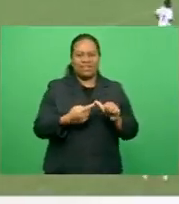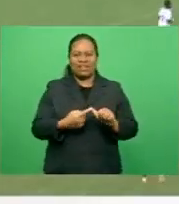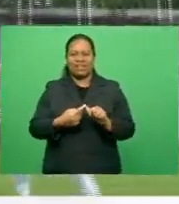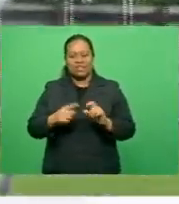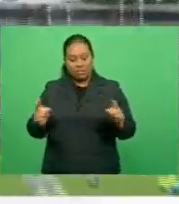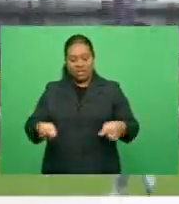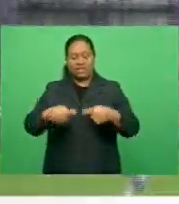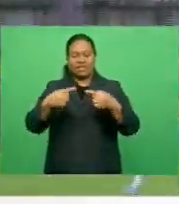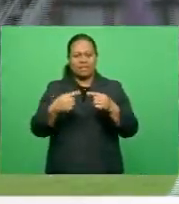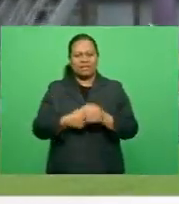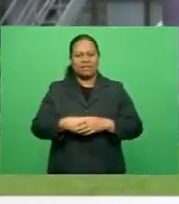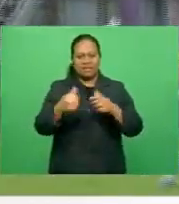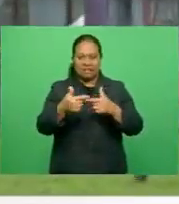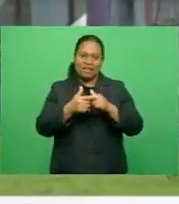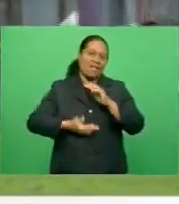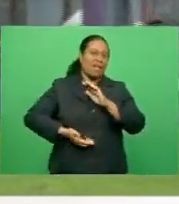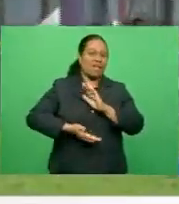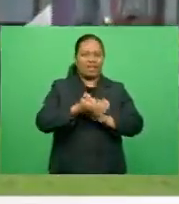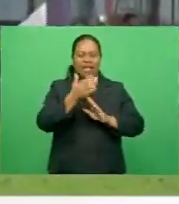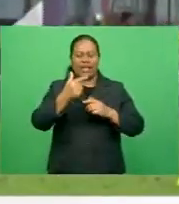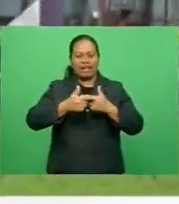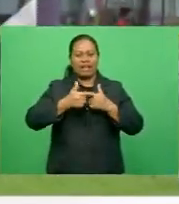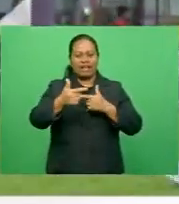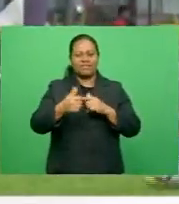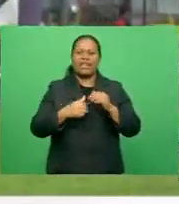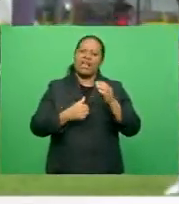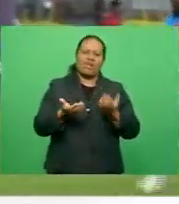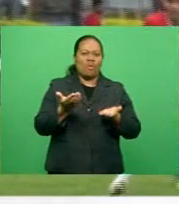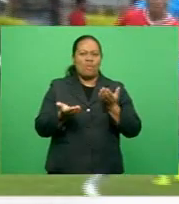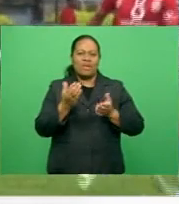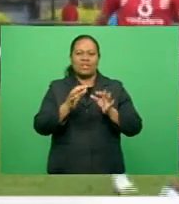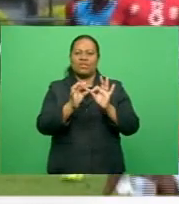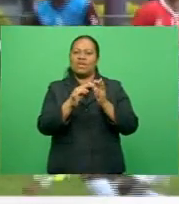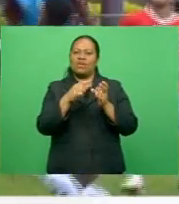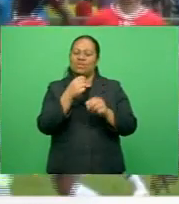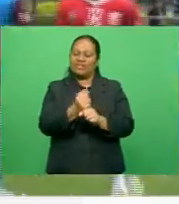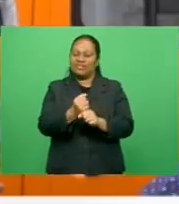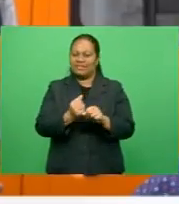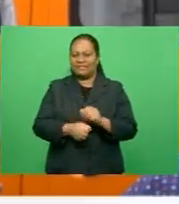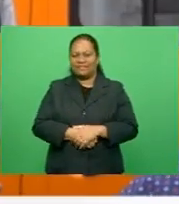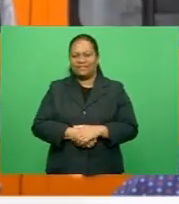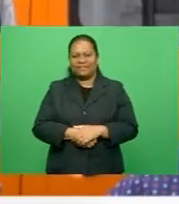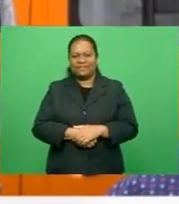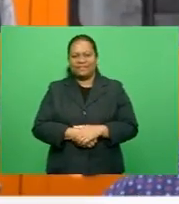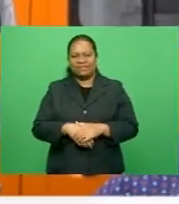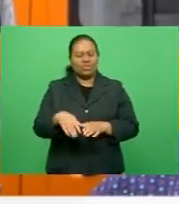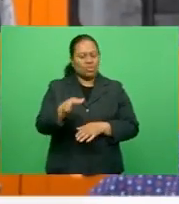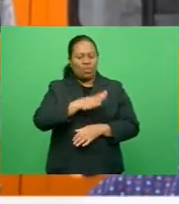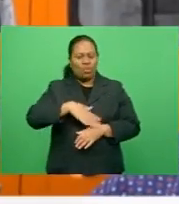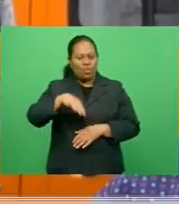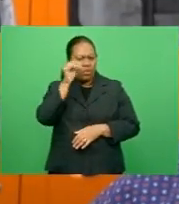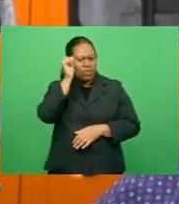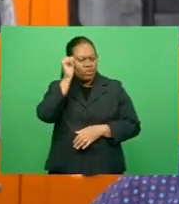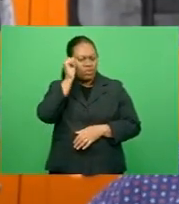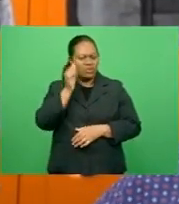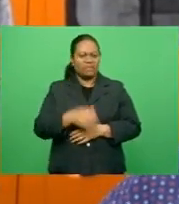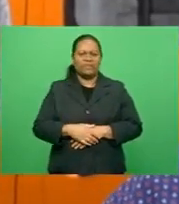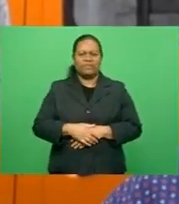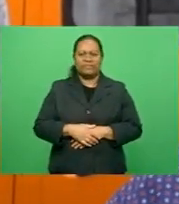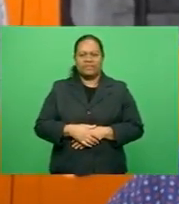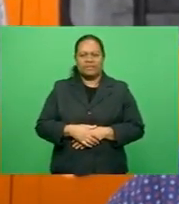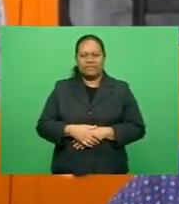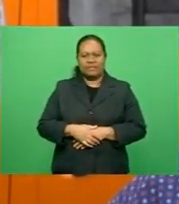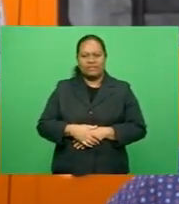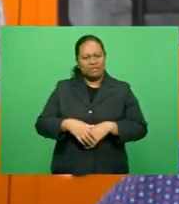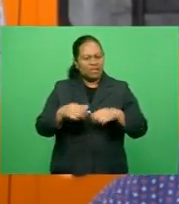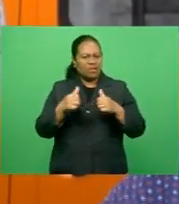competition will be a level higher compared to the BOG. And IDC, everyone knows it's going to be a marvelous and going to